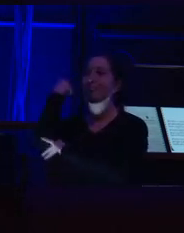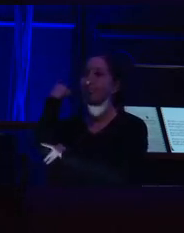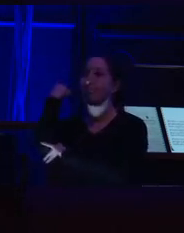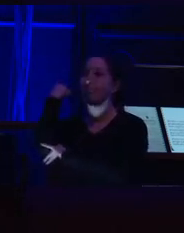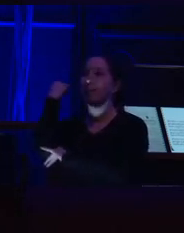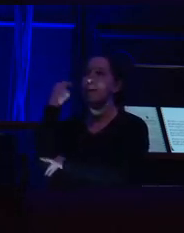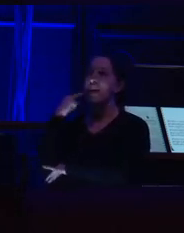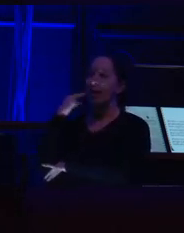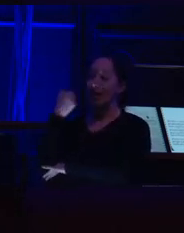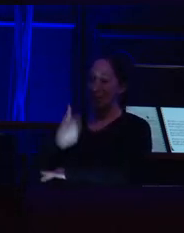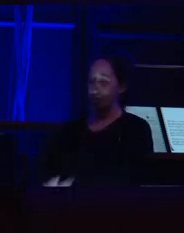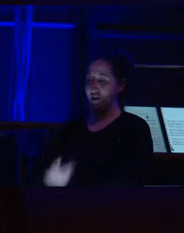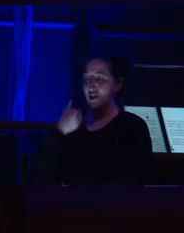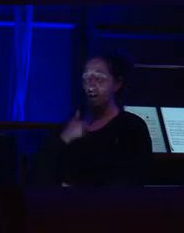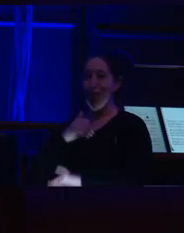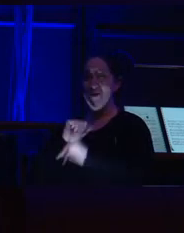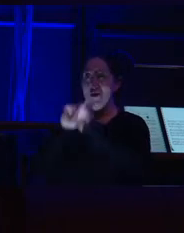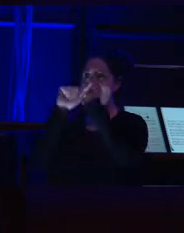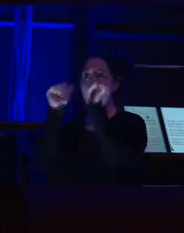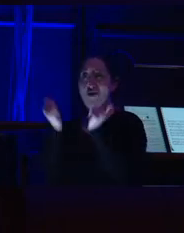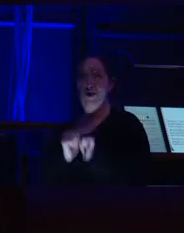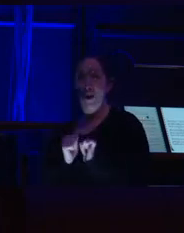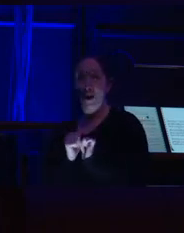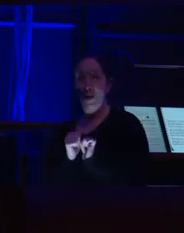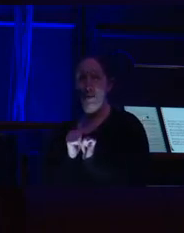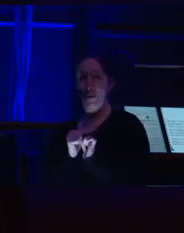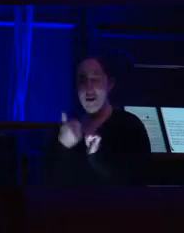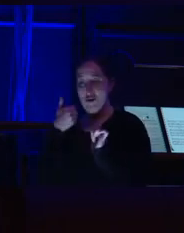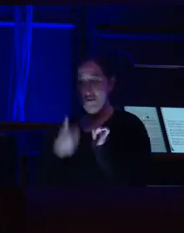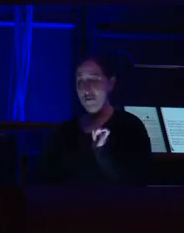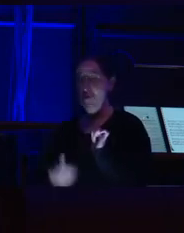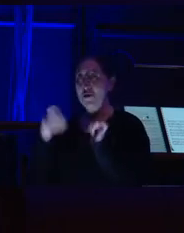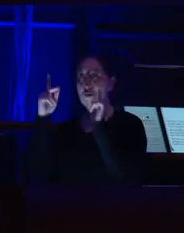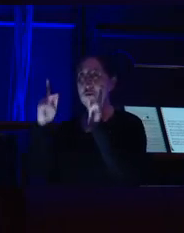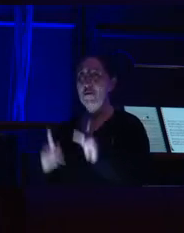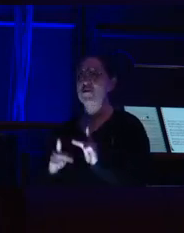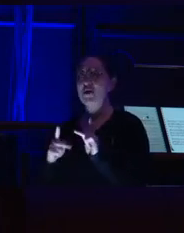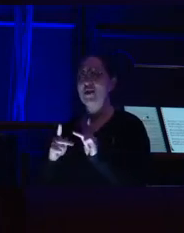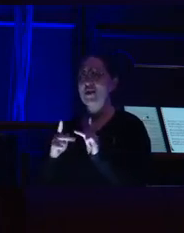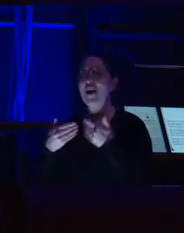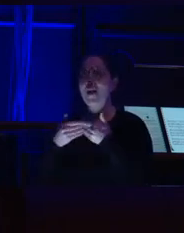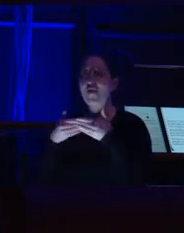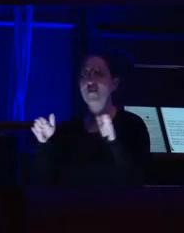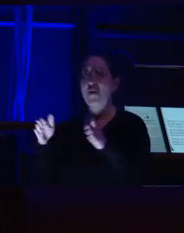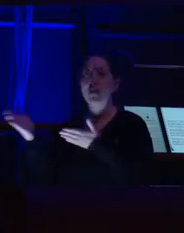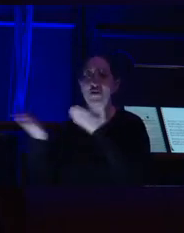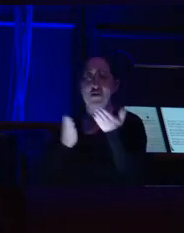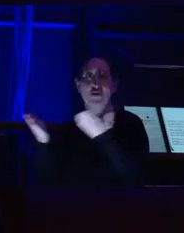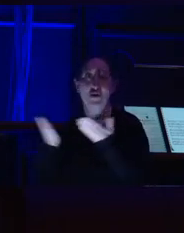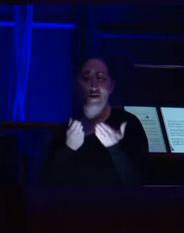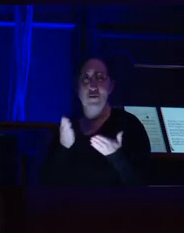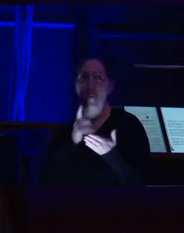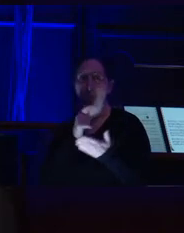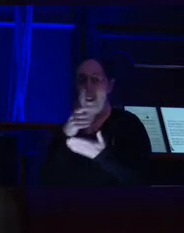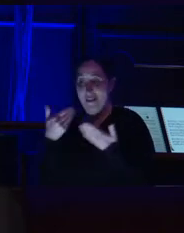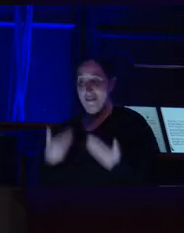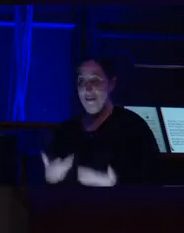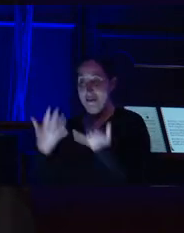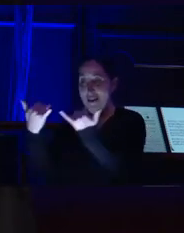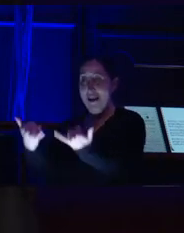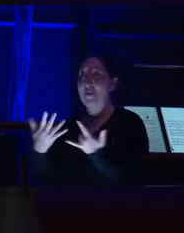helped shape and sharpen me into the person and public servant that I am today. Because here in